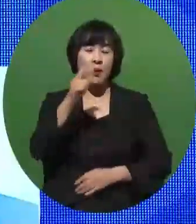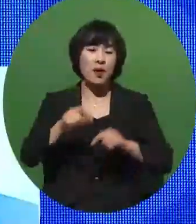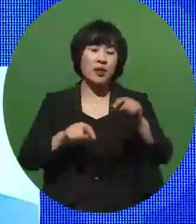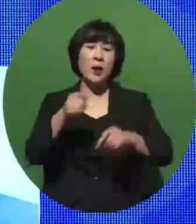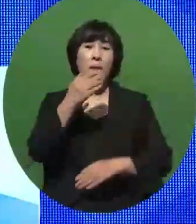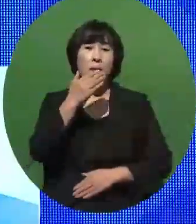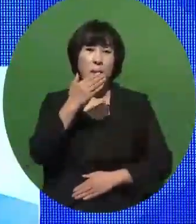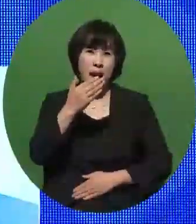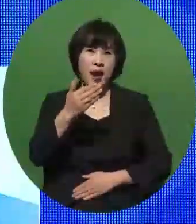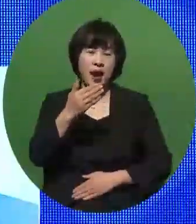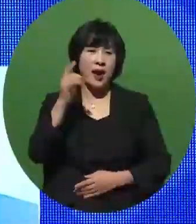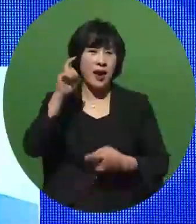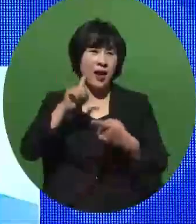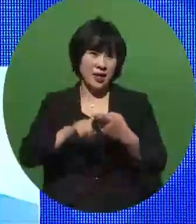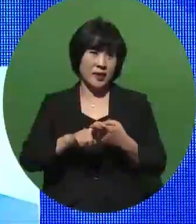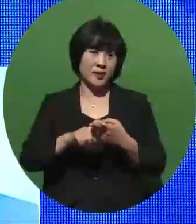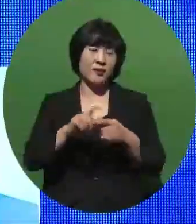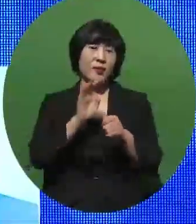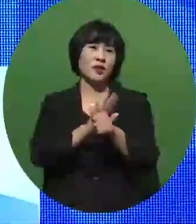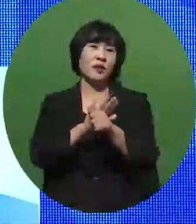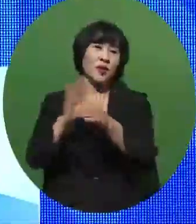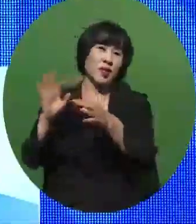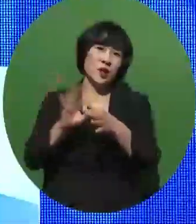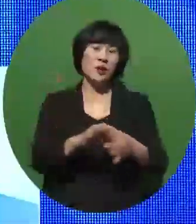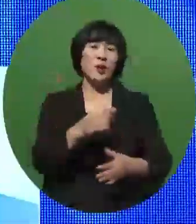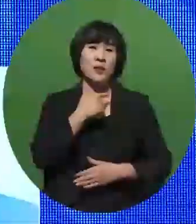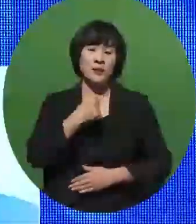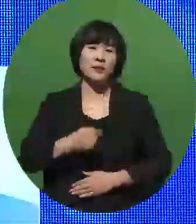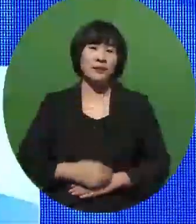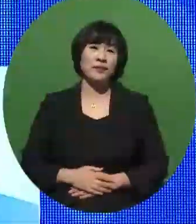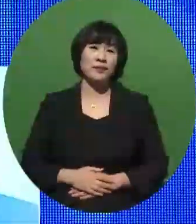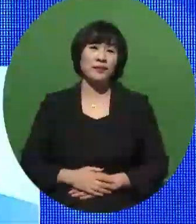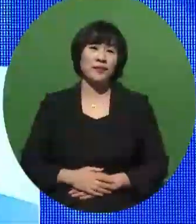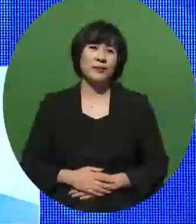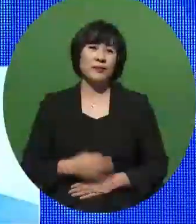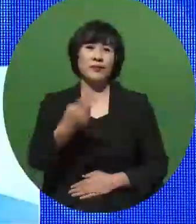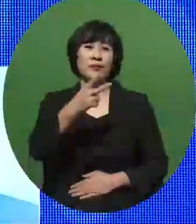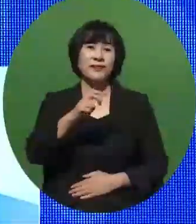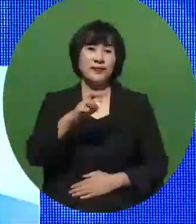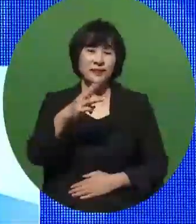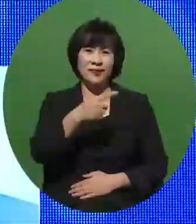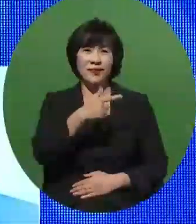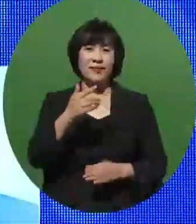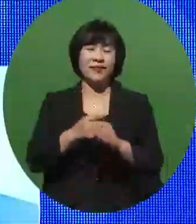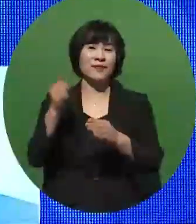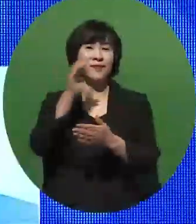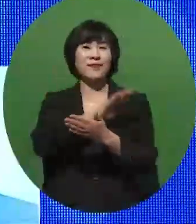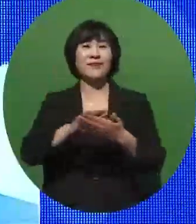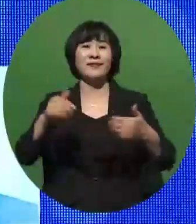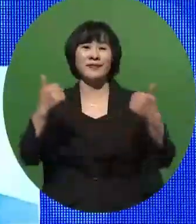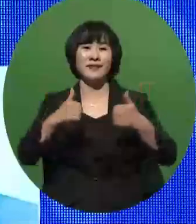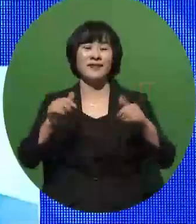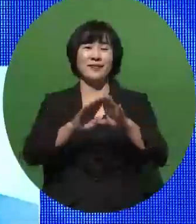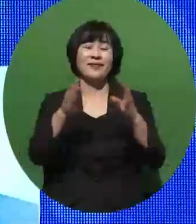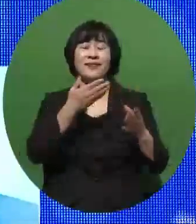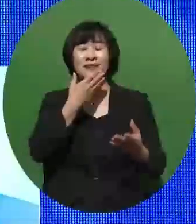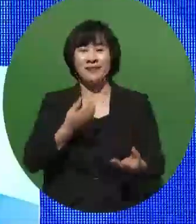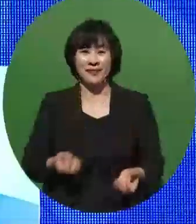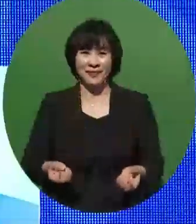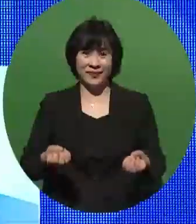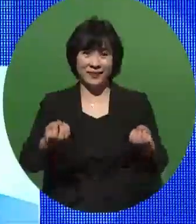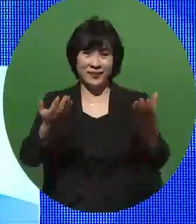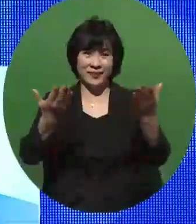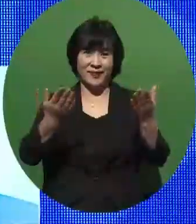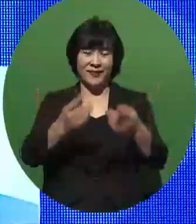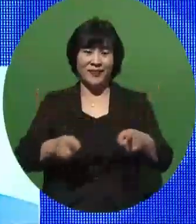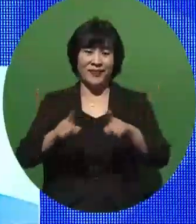and provide support so that our future generations can learn and practice the spirit of President Kim. Once again, I would like to congratulate you on the